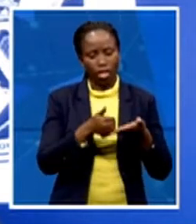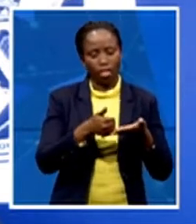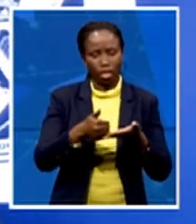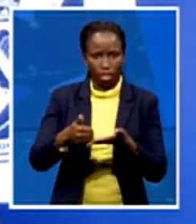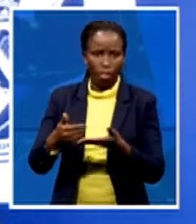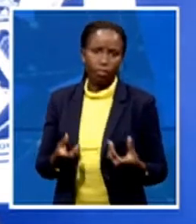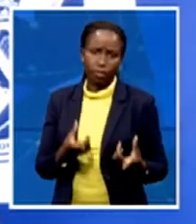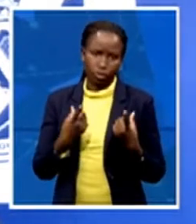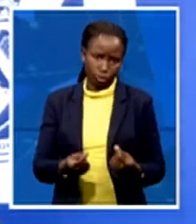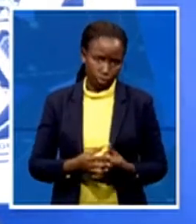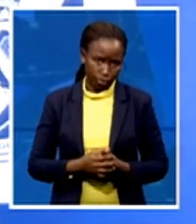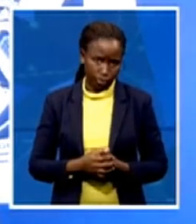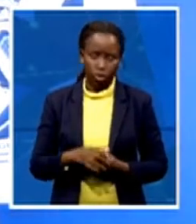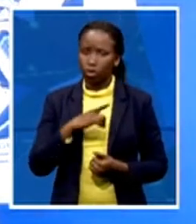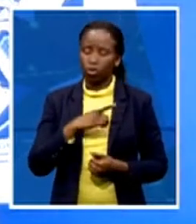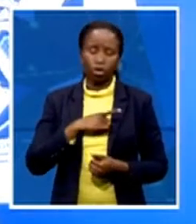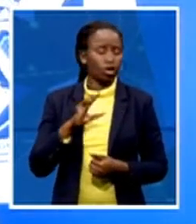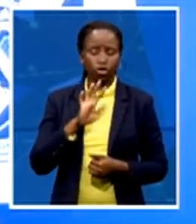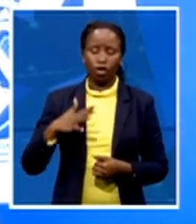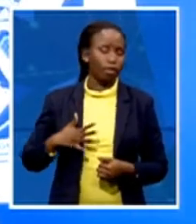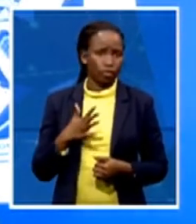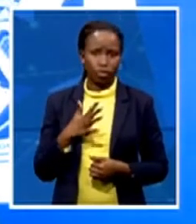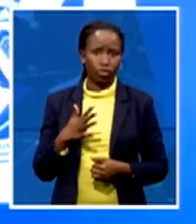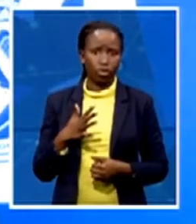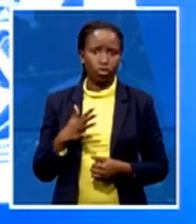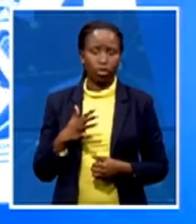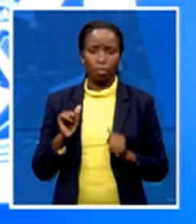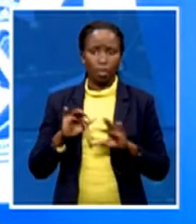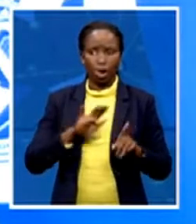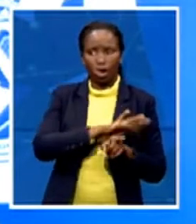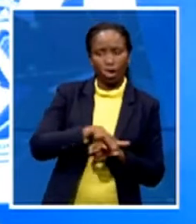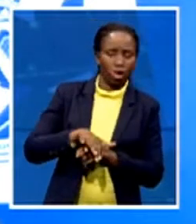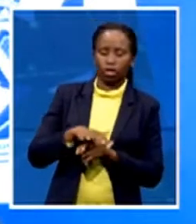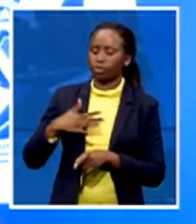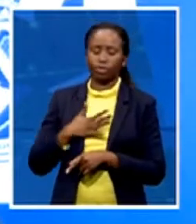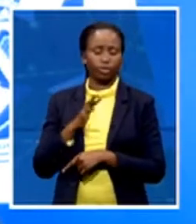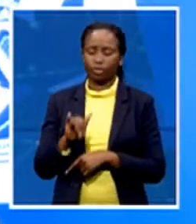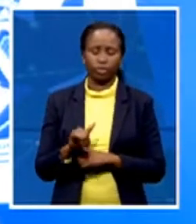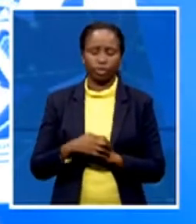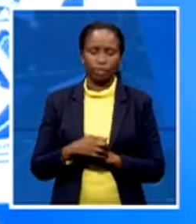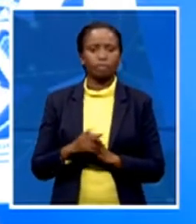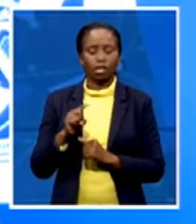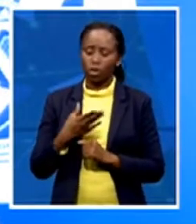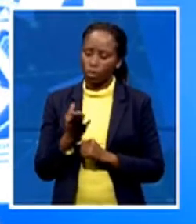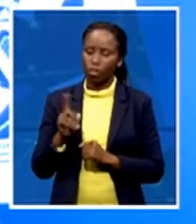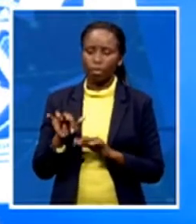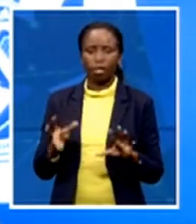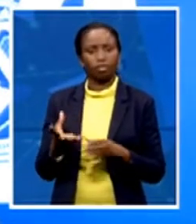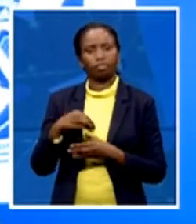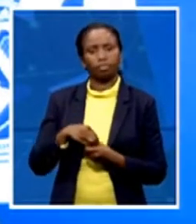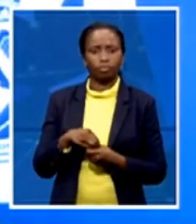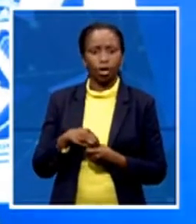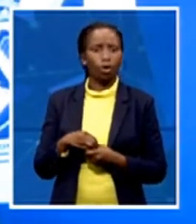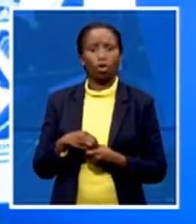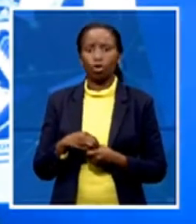anyone needlessly and unnecessarily end up being infected or even having a severe